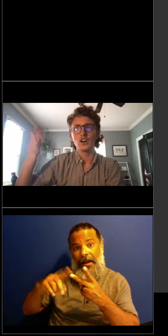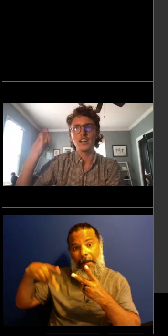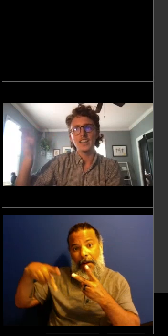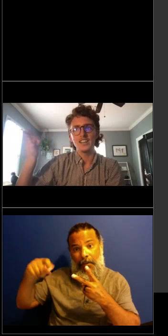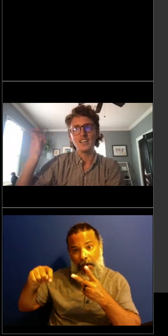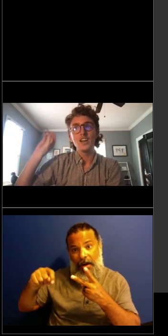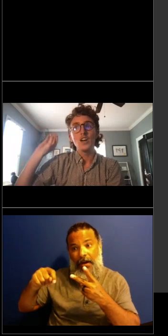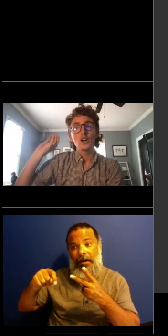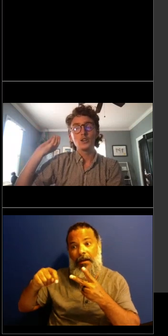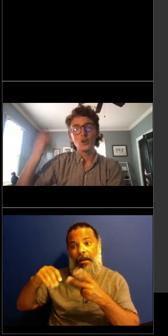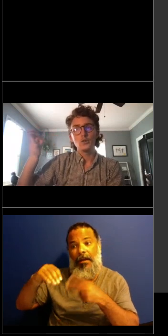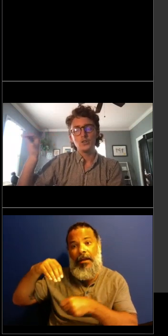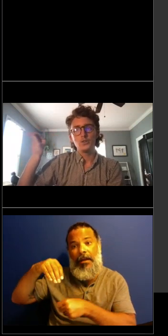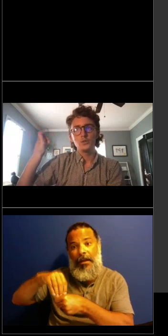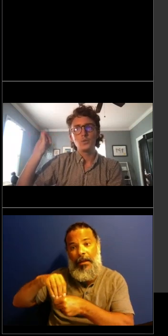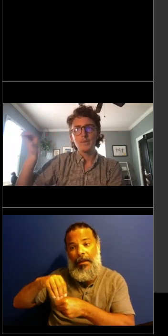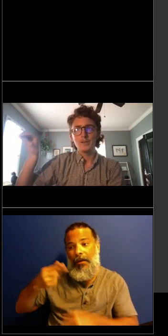handouts are in